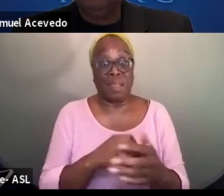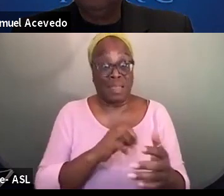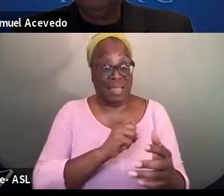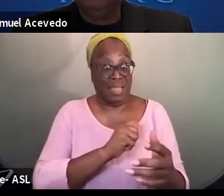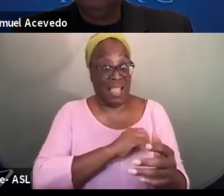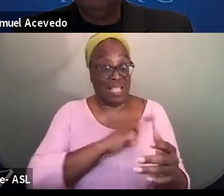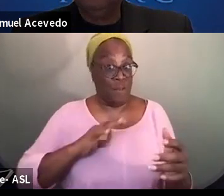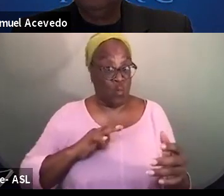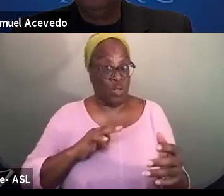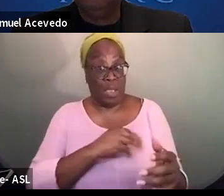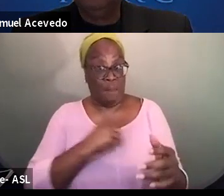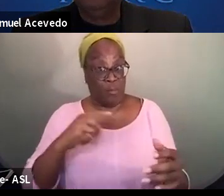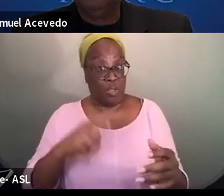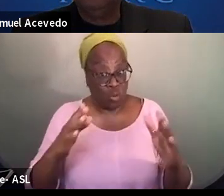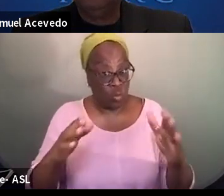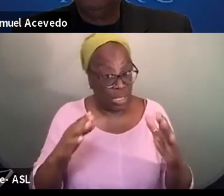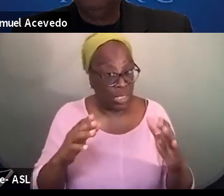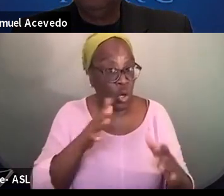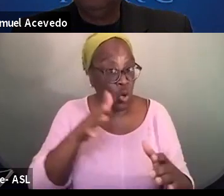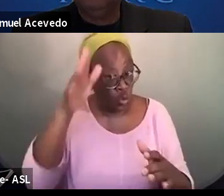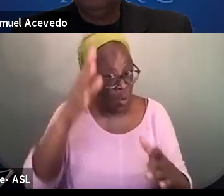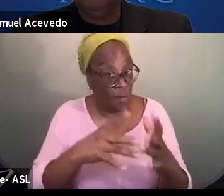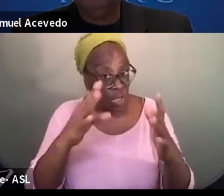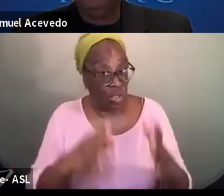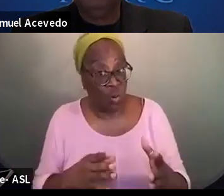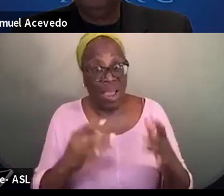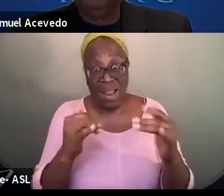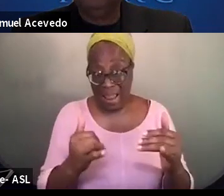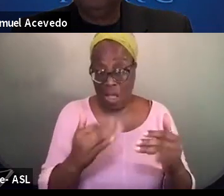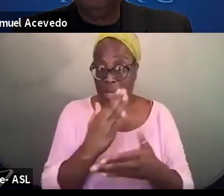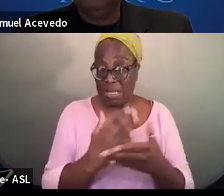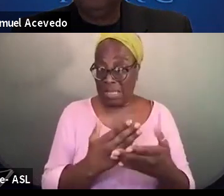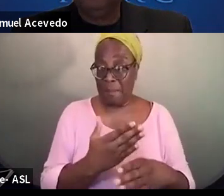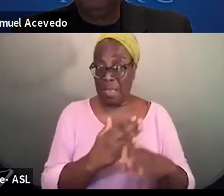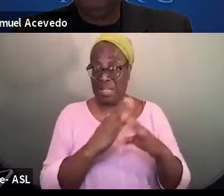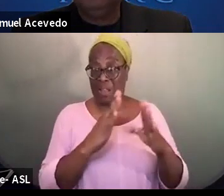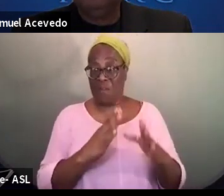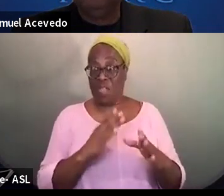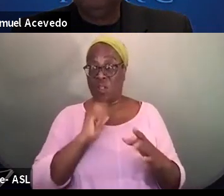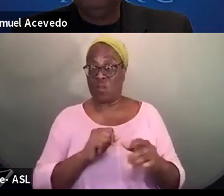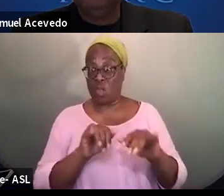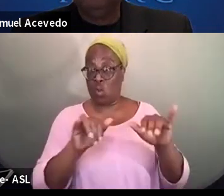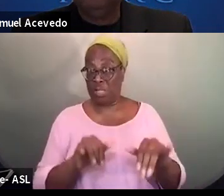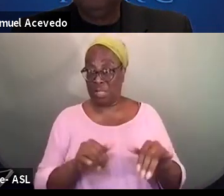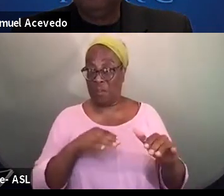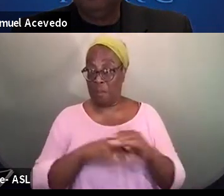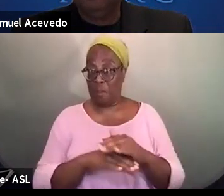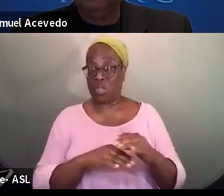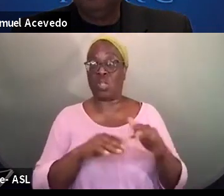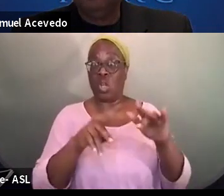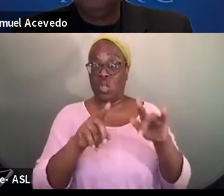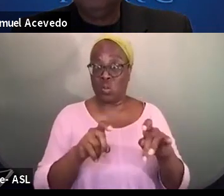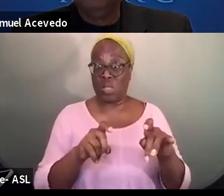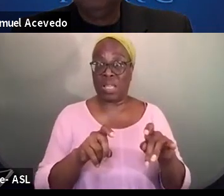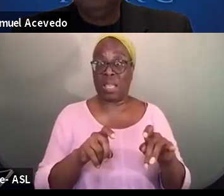coming up with a number of viable approaches. Now, some defenders of the old system of admissions for exam schools want to stop the task force